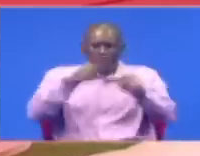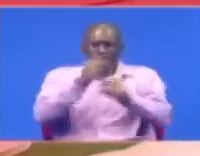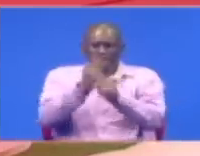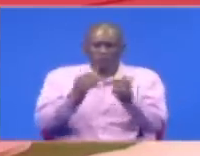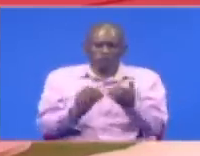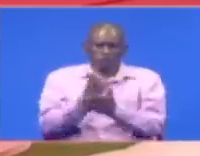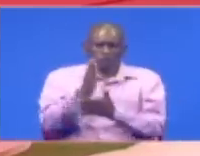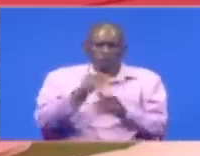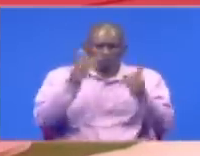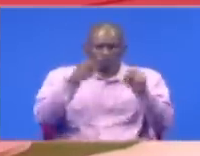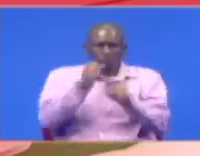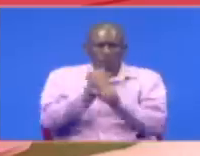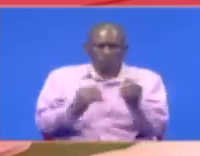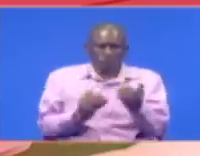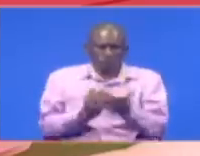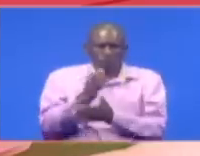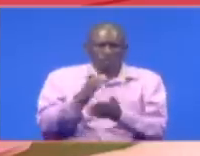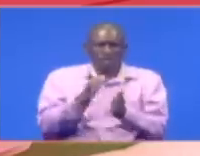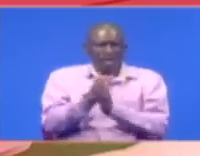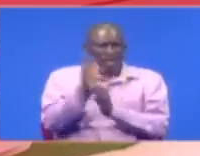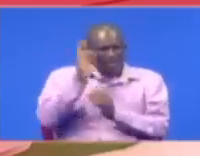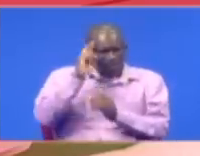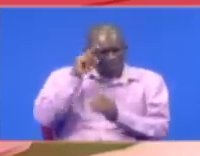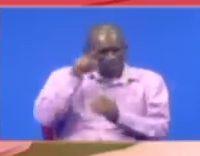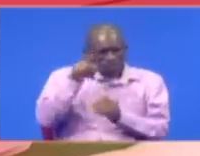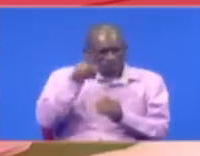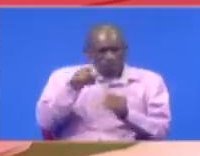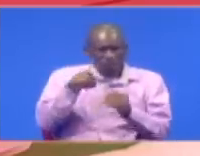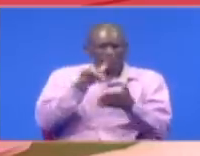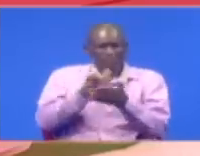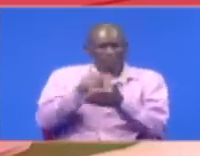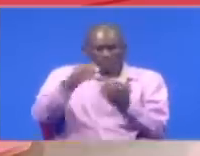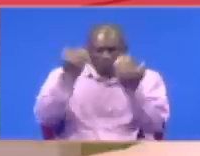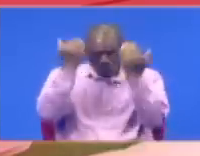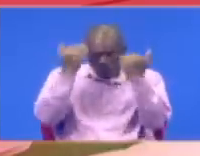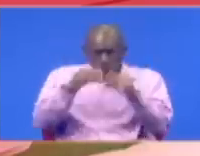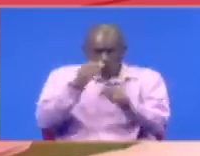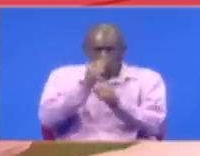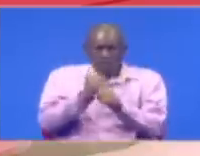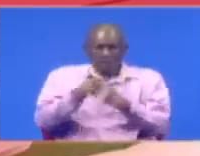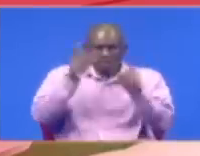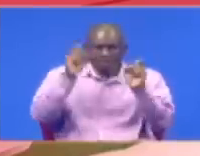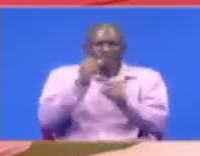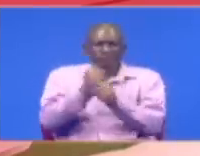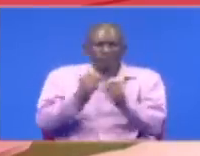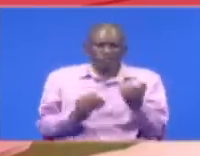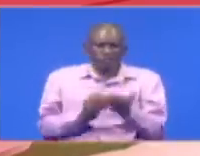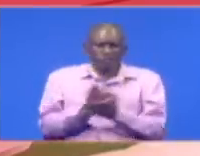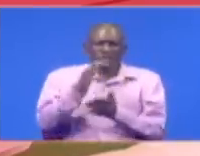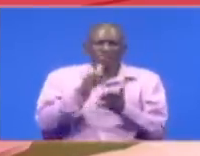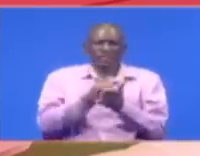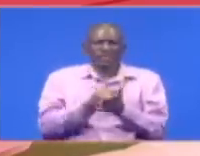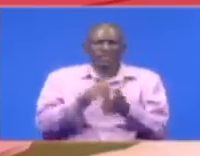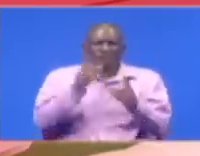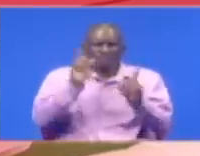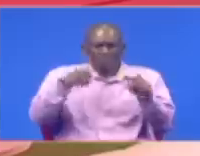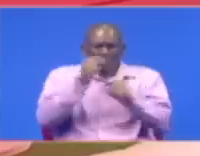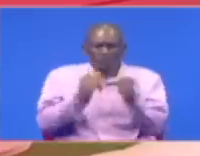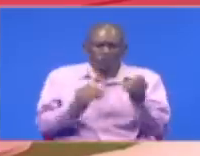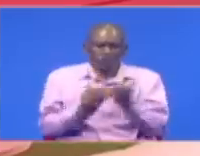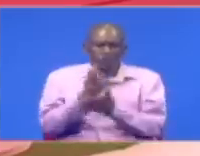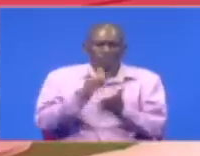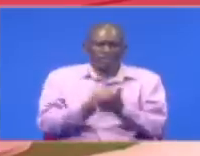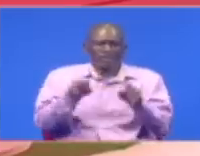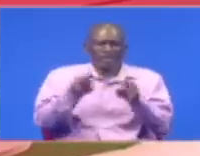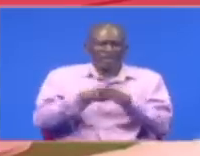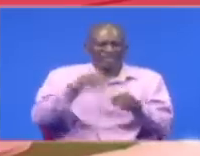view, that that court works, must ensure that as